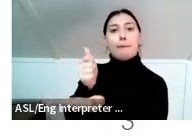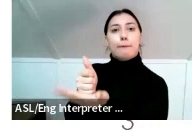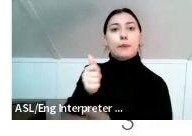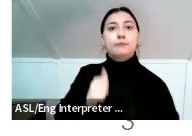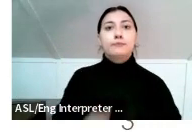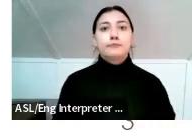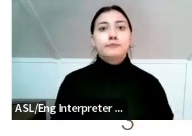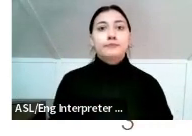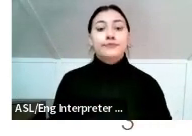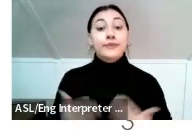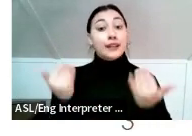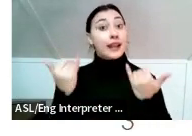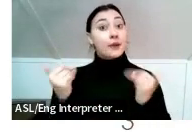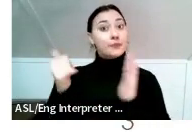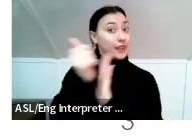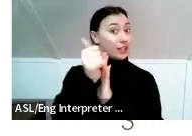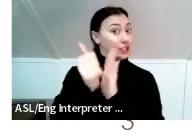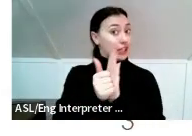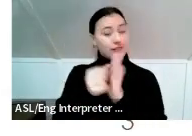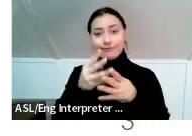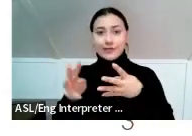On to our agenda for the day.